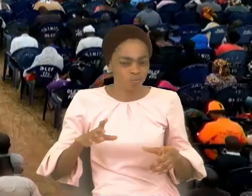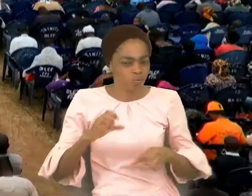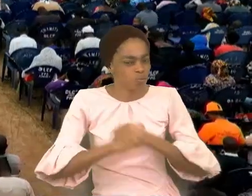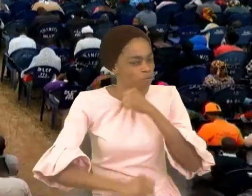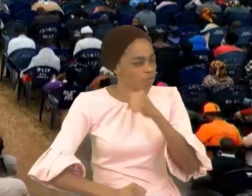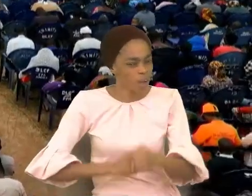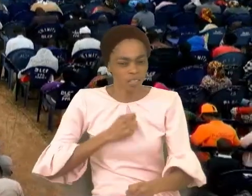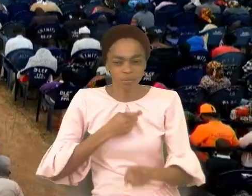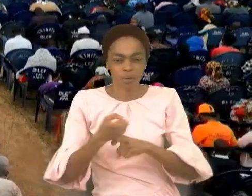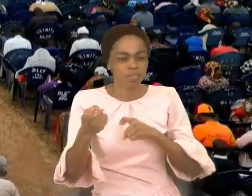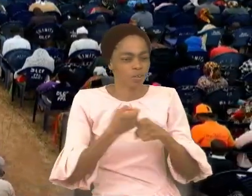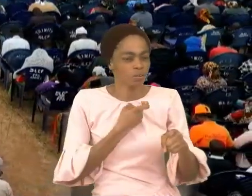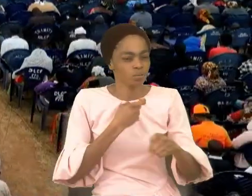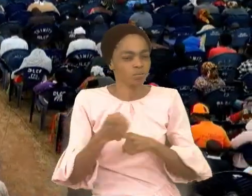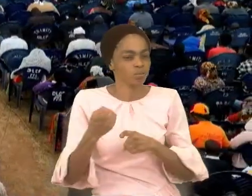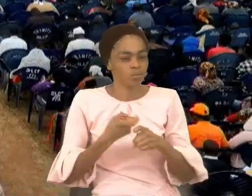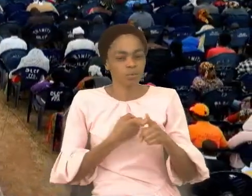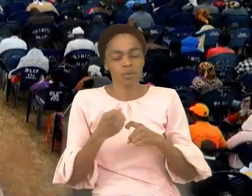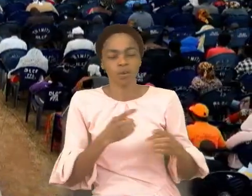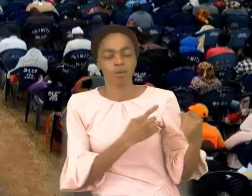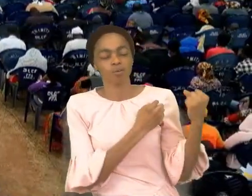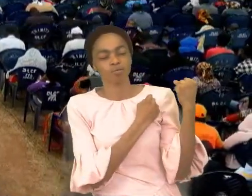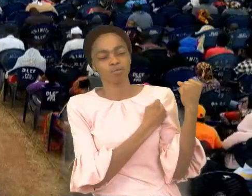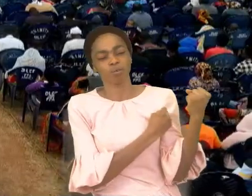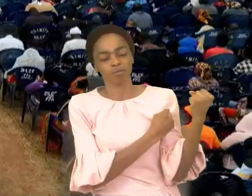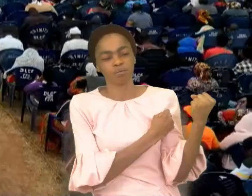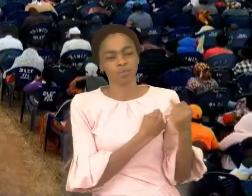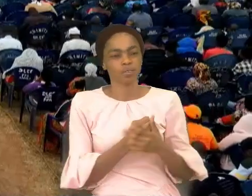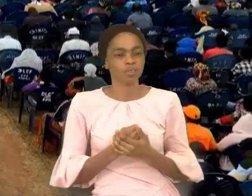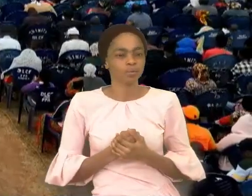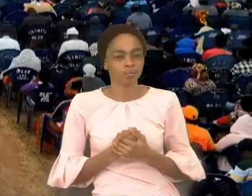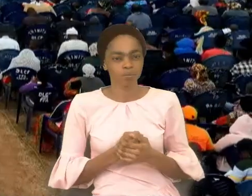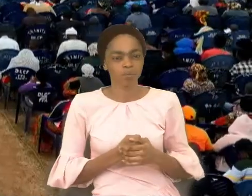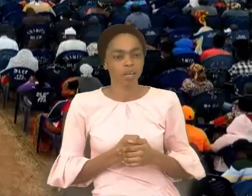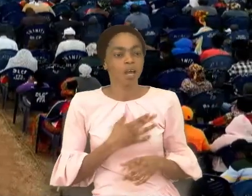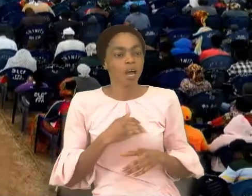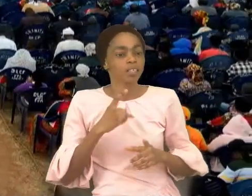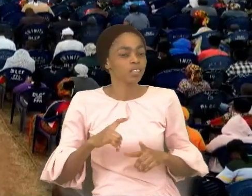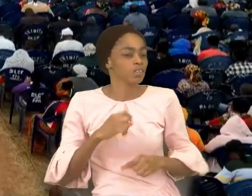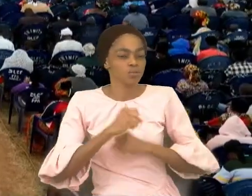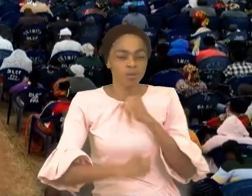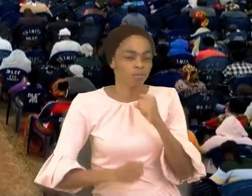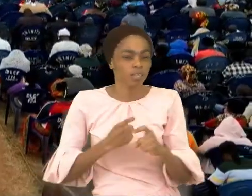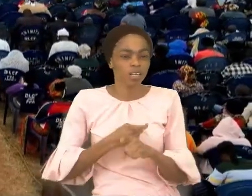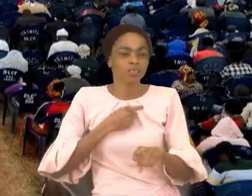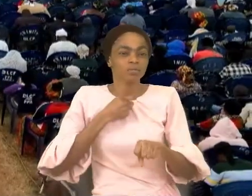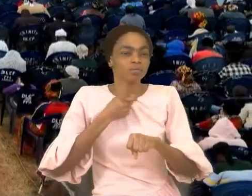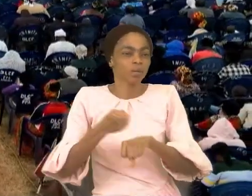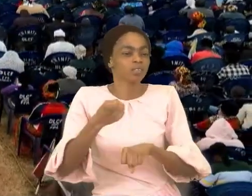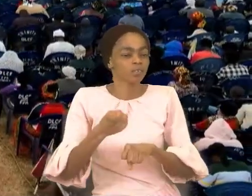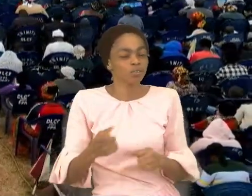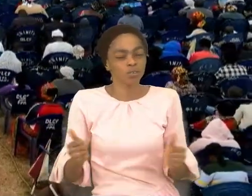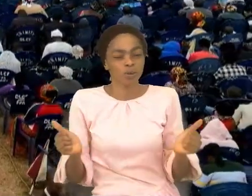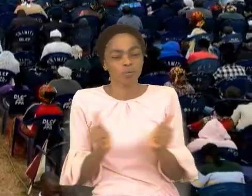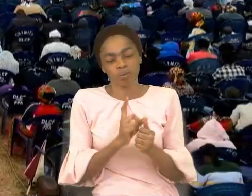that that persecution with faith in God. They didn't allow the threat of